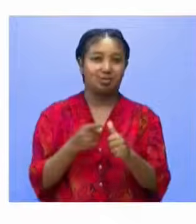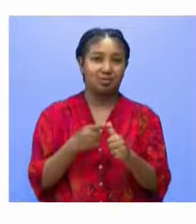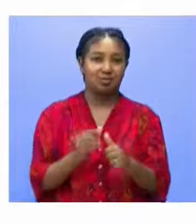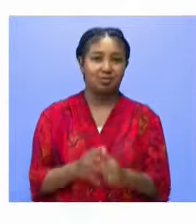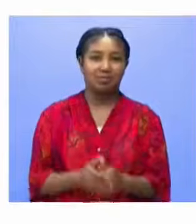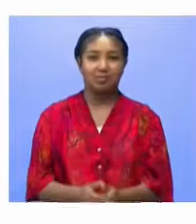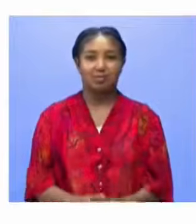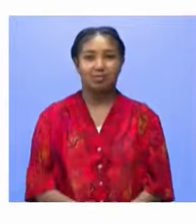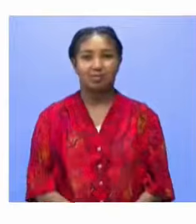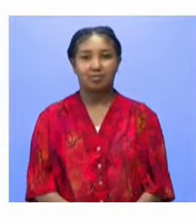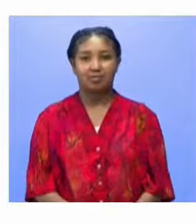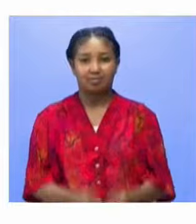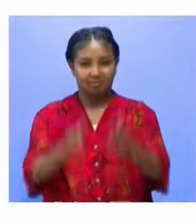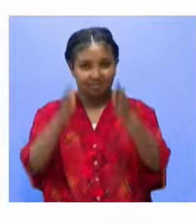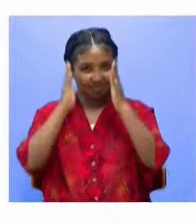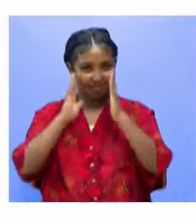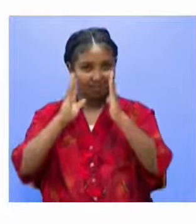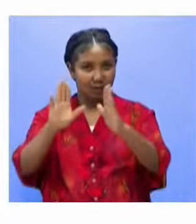it needs great attention.